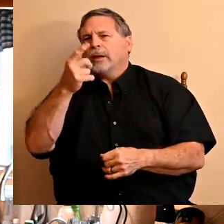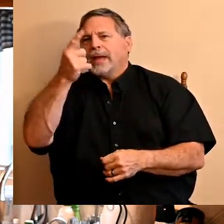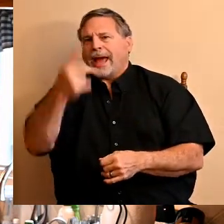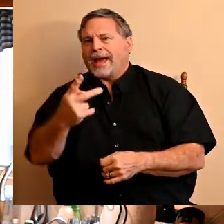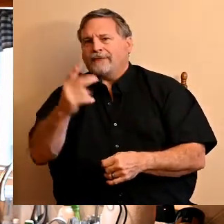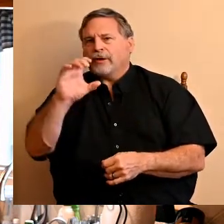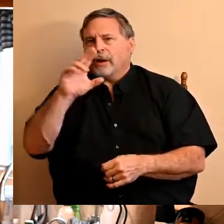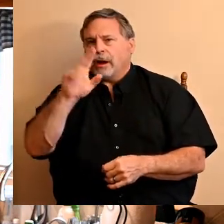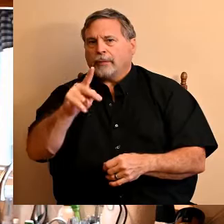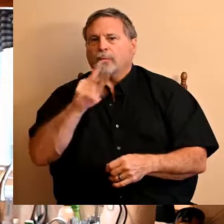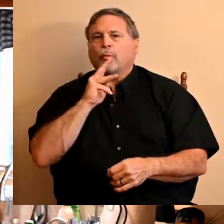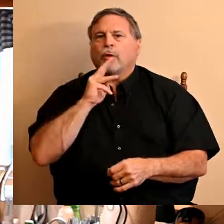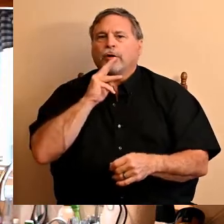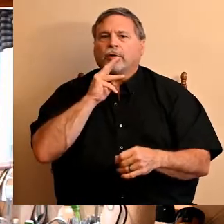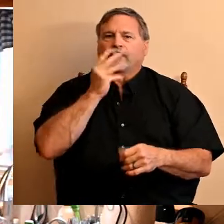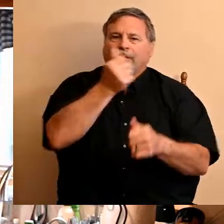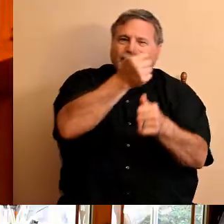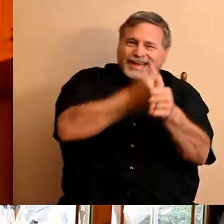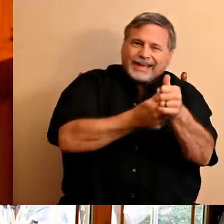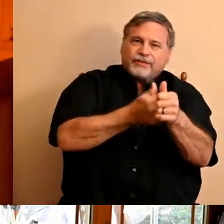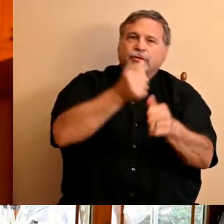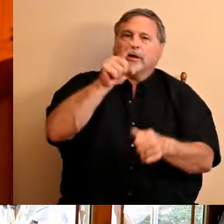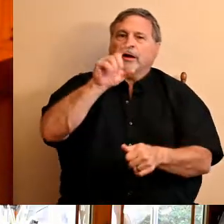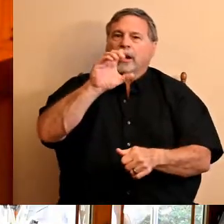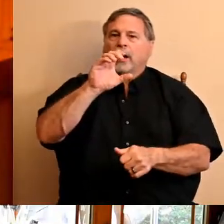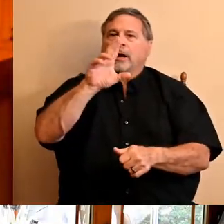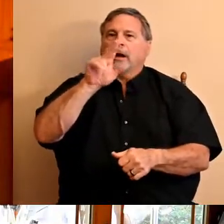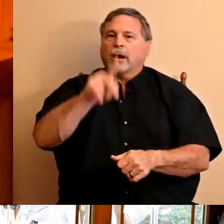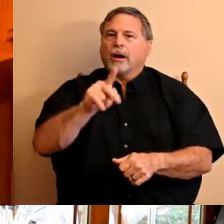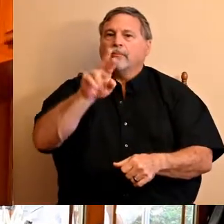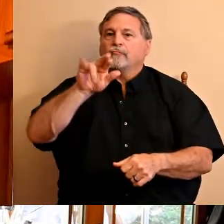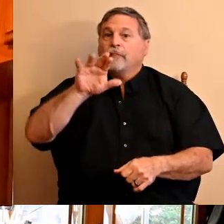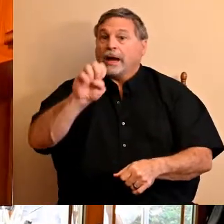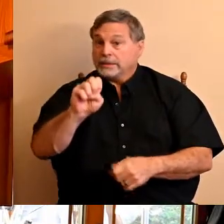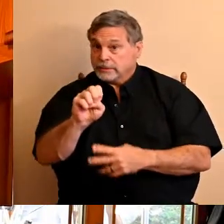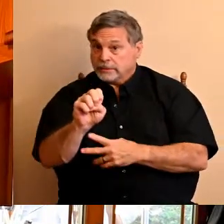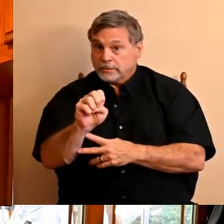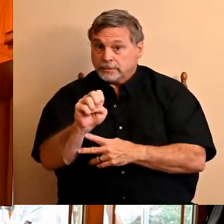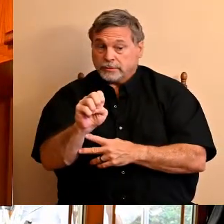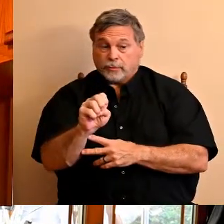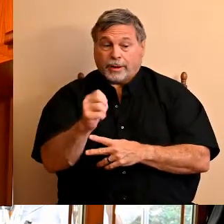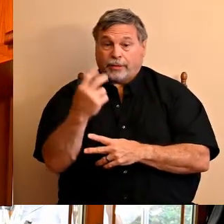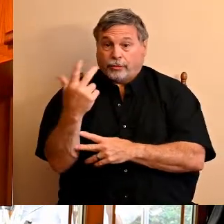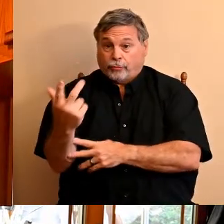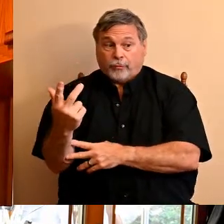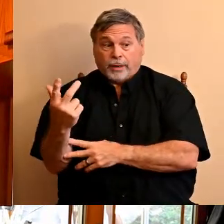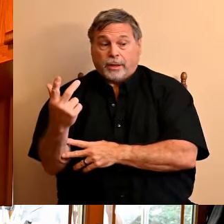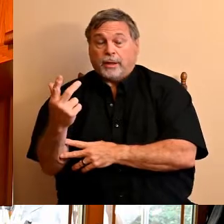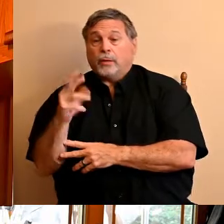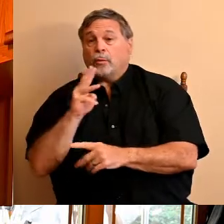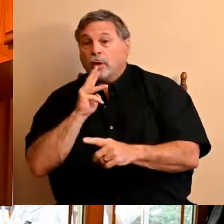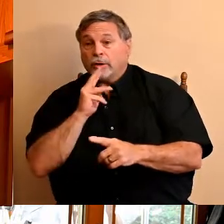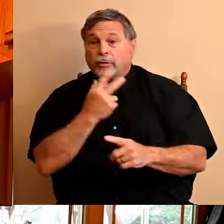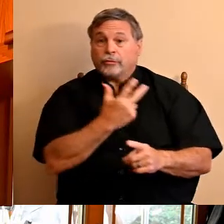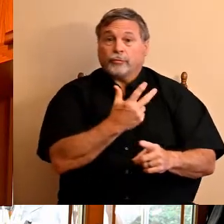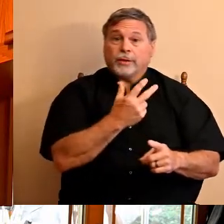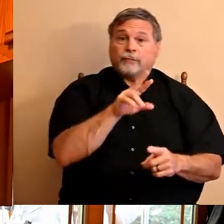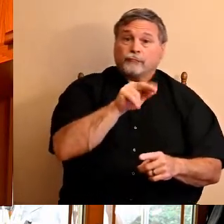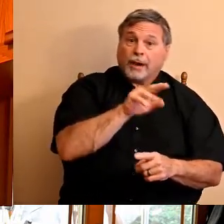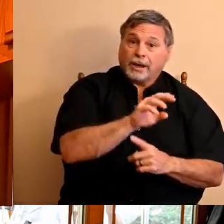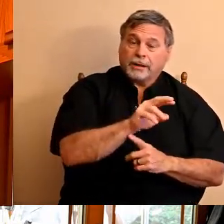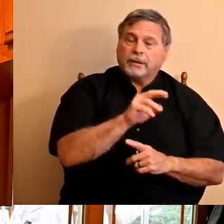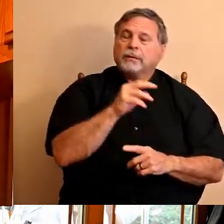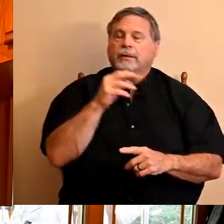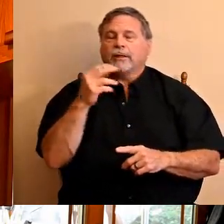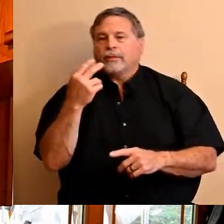cup of rice. Okay, so we put 3 cups of water, 2 cups of rice. We're going to go ahead and turn this thing